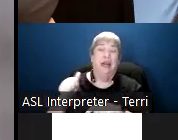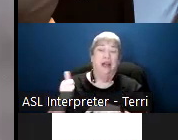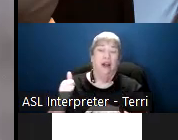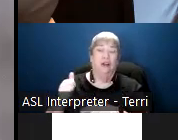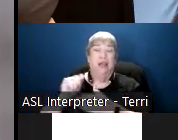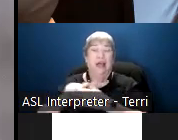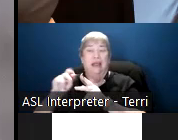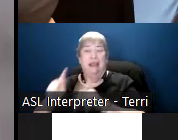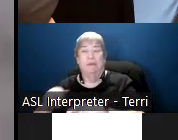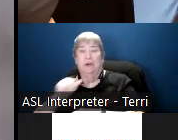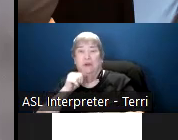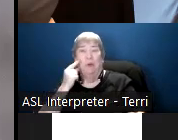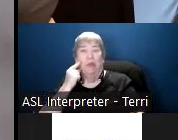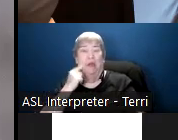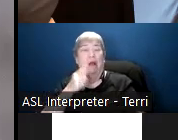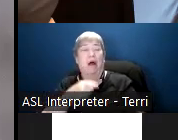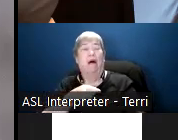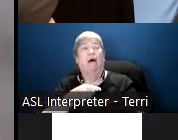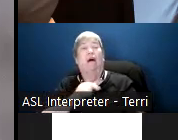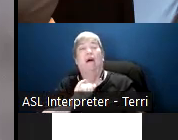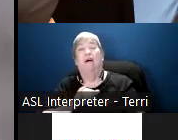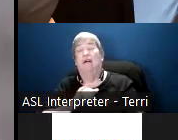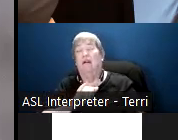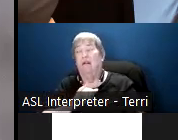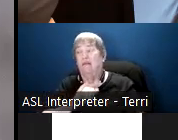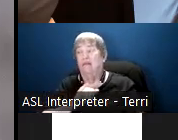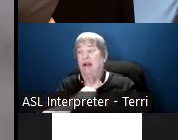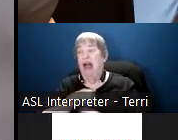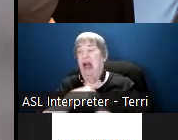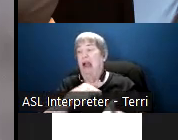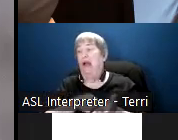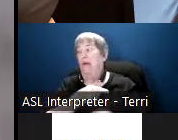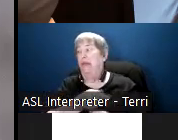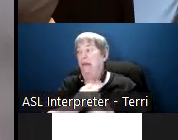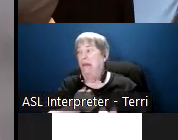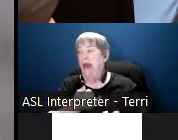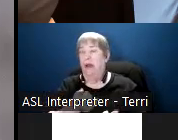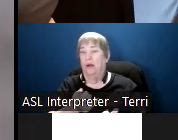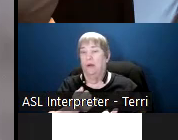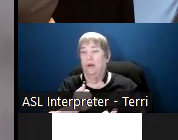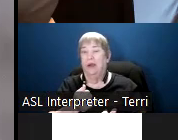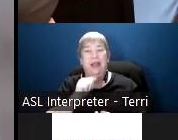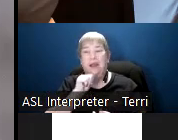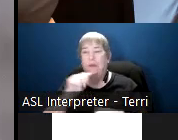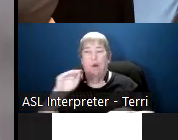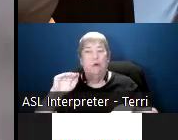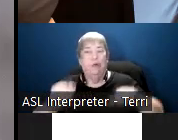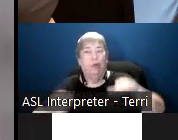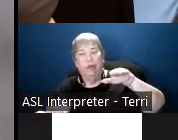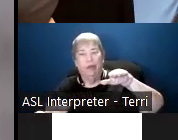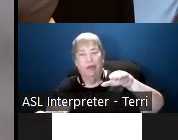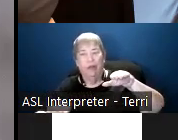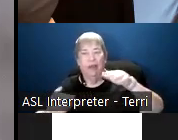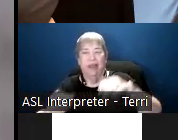going to look at the situation and be like, oh, I owe this person something. This is not going to upset the balance of power. Now, you